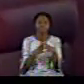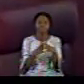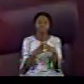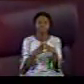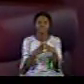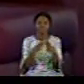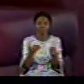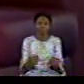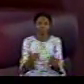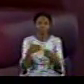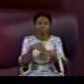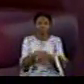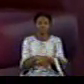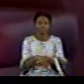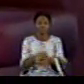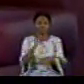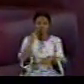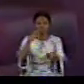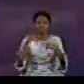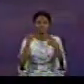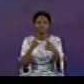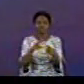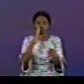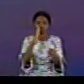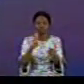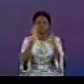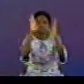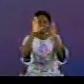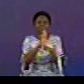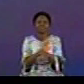Tonight is going to be thunderous.